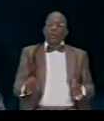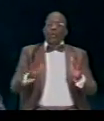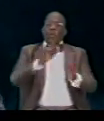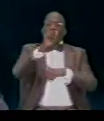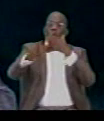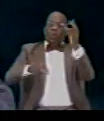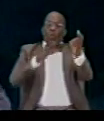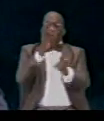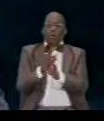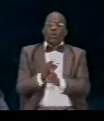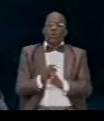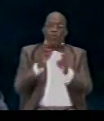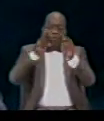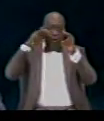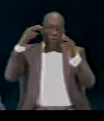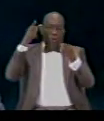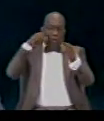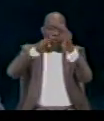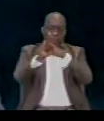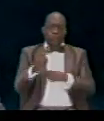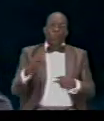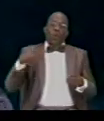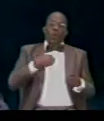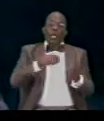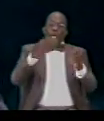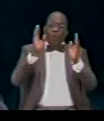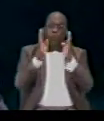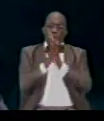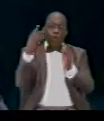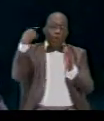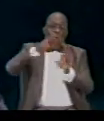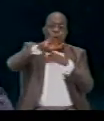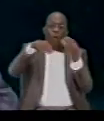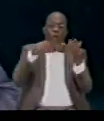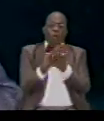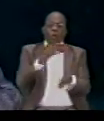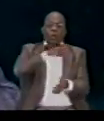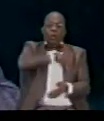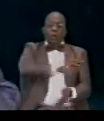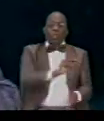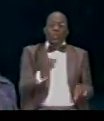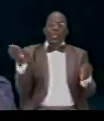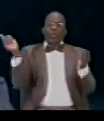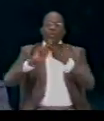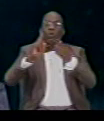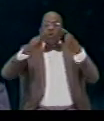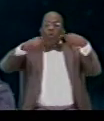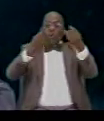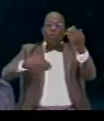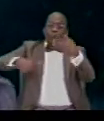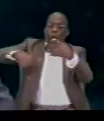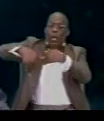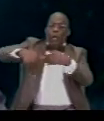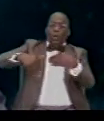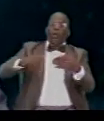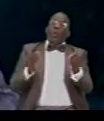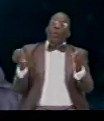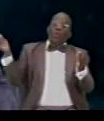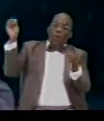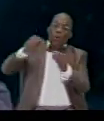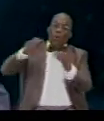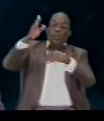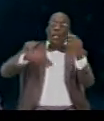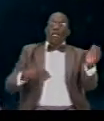global mentality. We are praying for all the ministers anywhere in the world to go beyond local